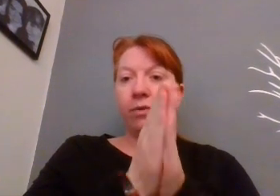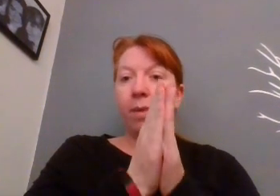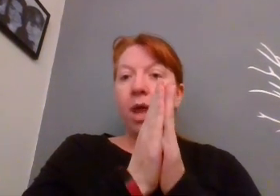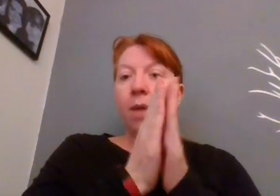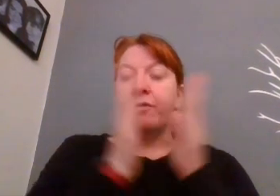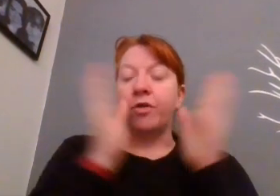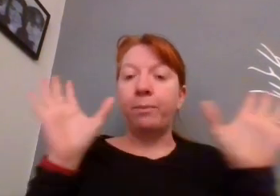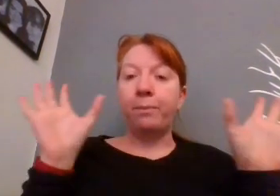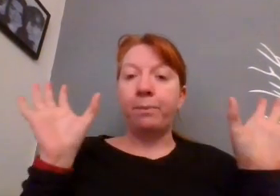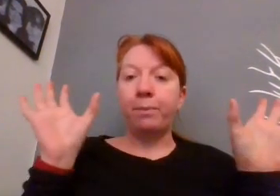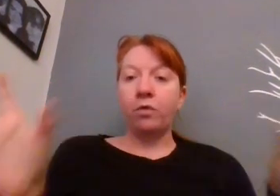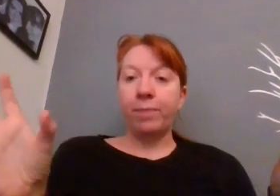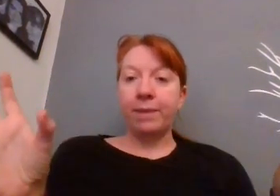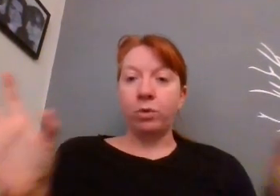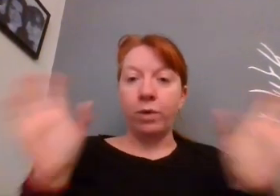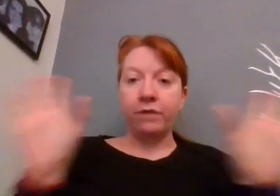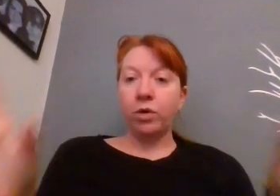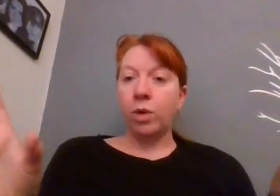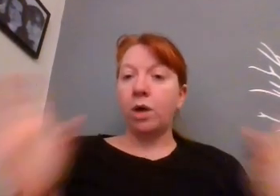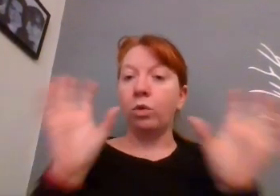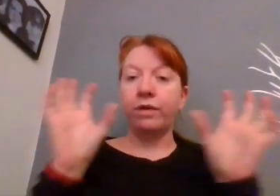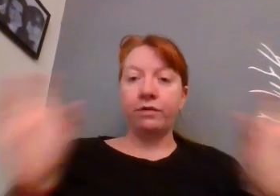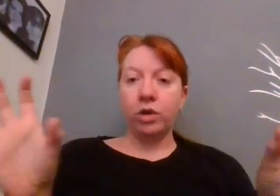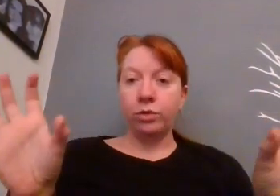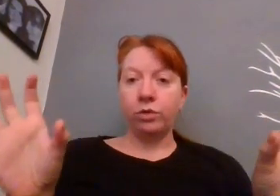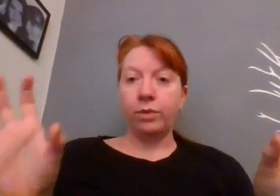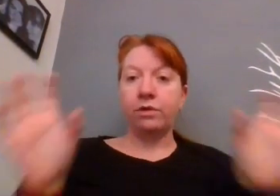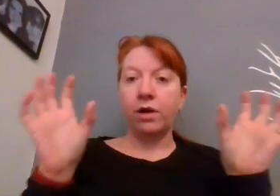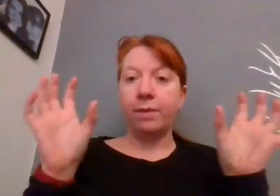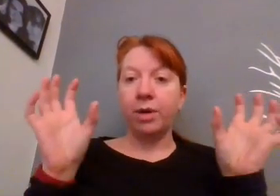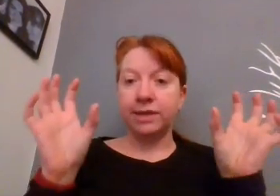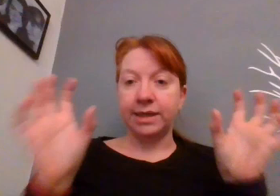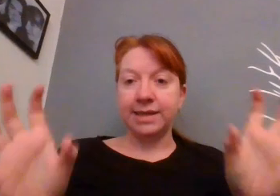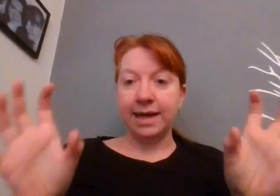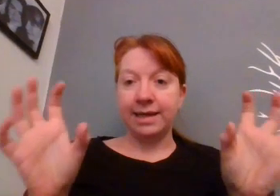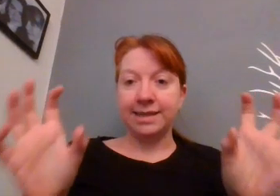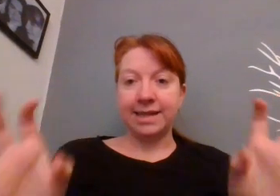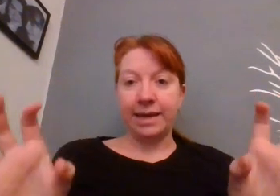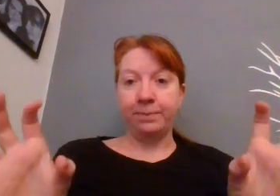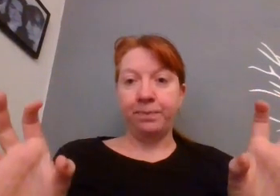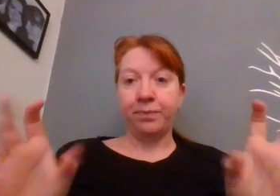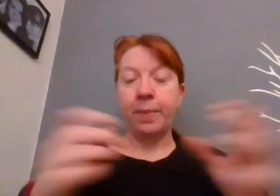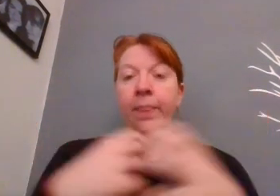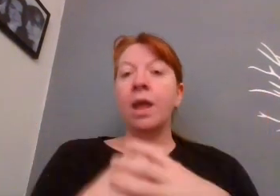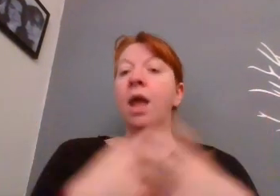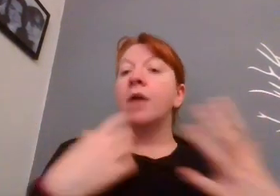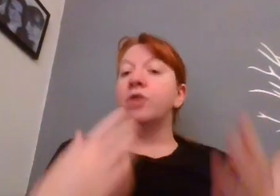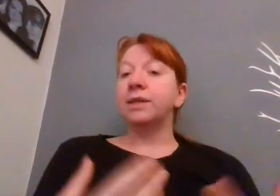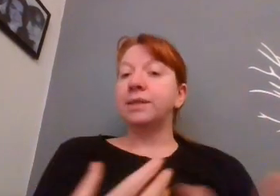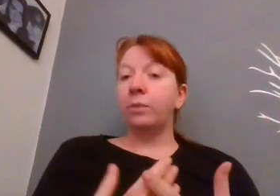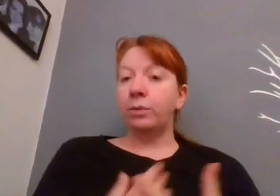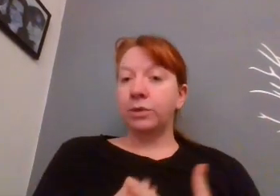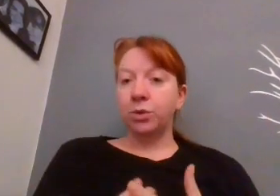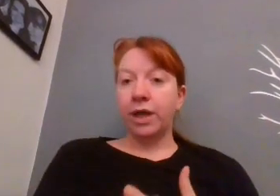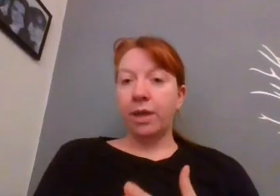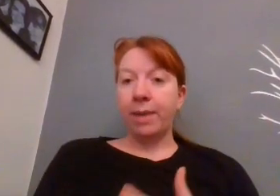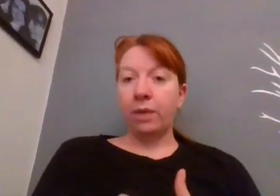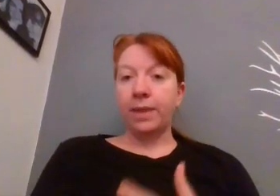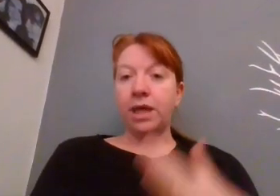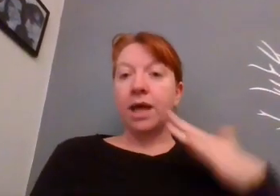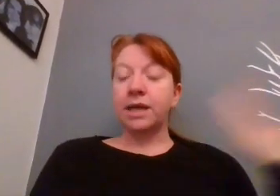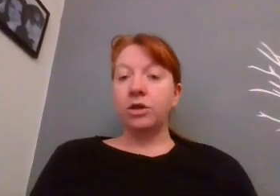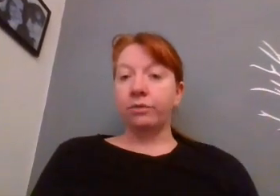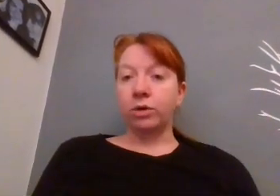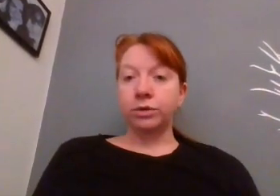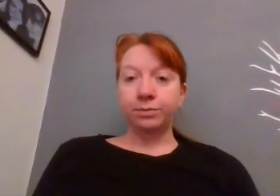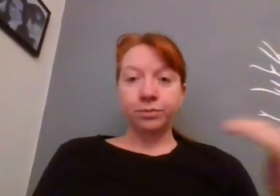point for both people. Wherever you are, whatever you were doing, time passed exactly the same. Just like we were talking about